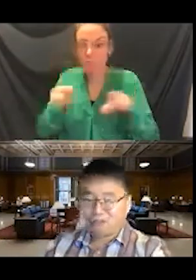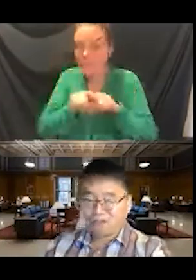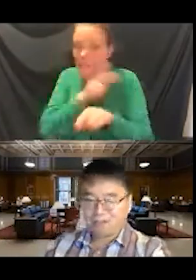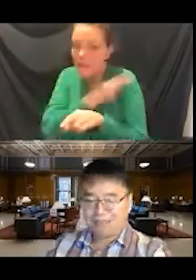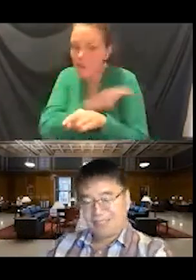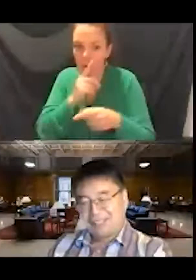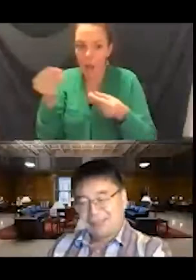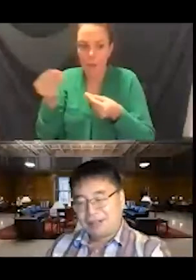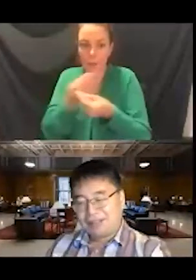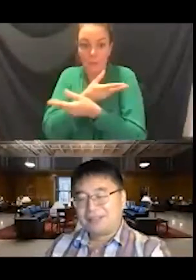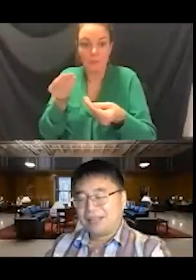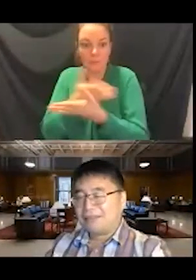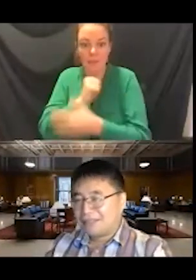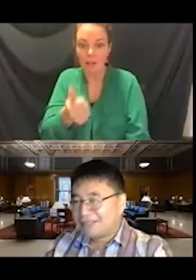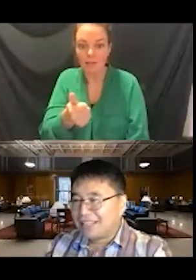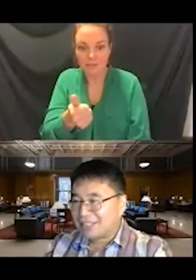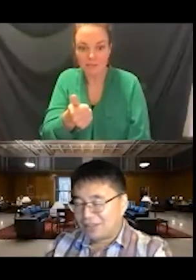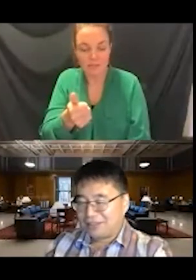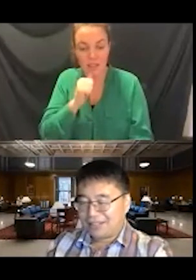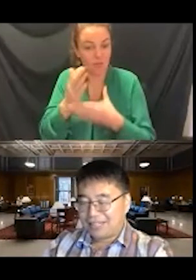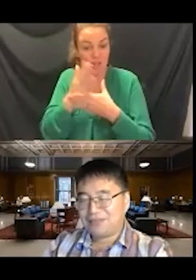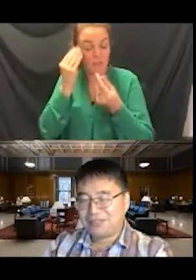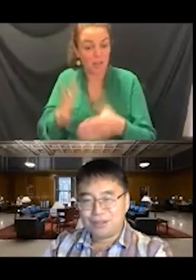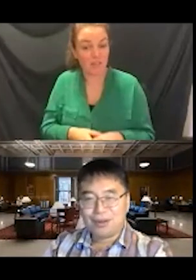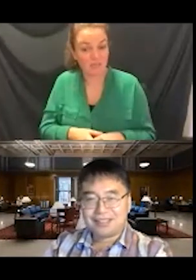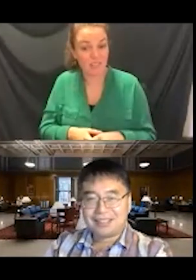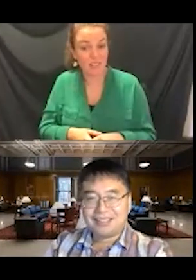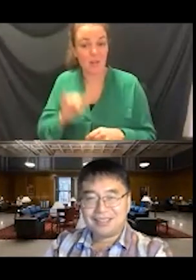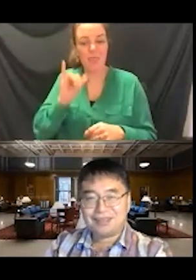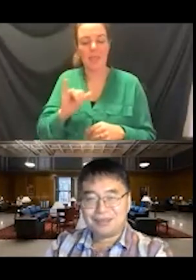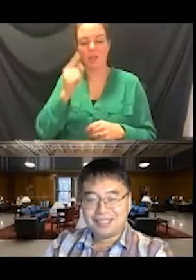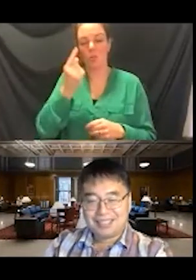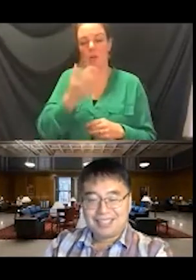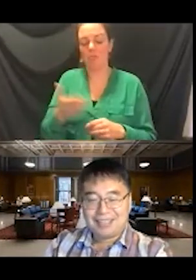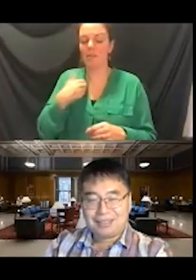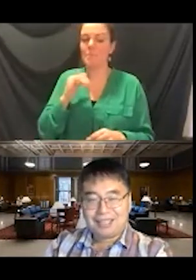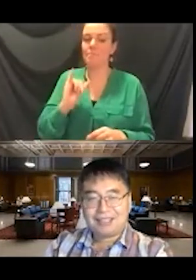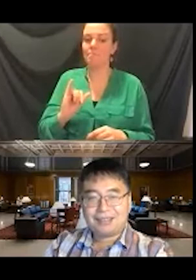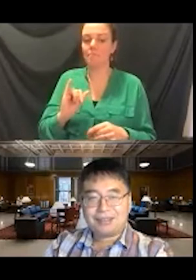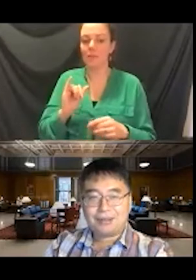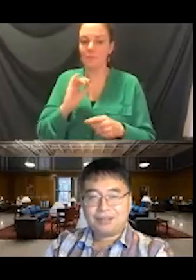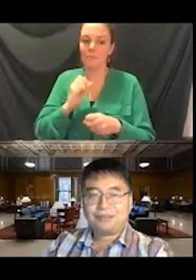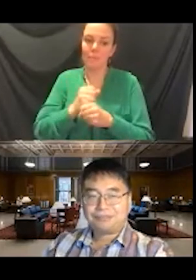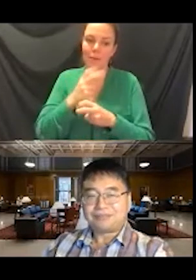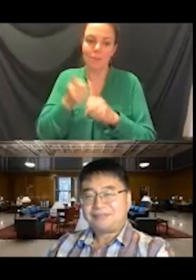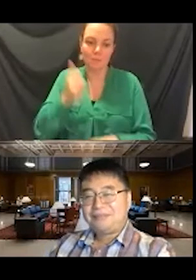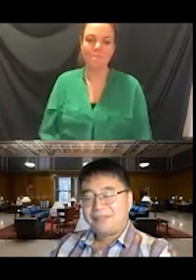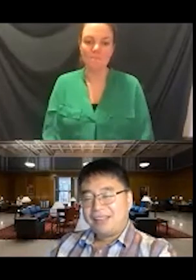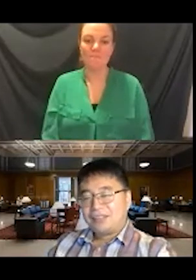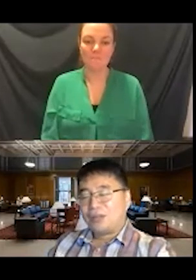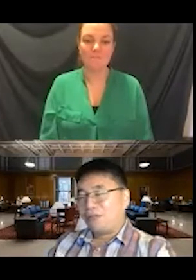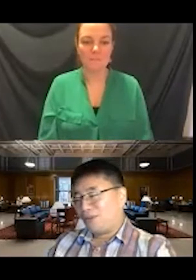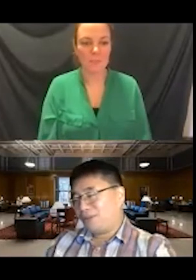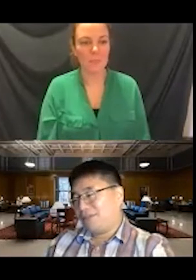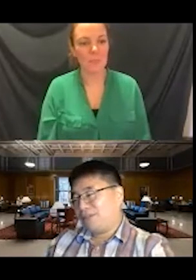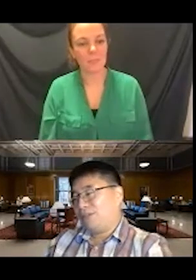shared across parties. So that's another kind of nuance that needs to be taken into consideration.